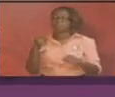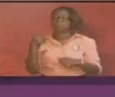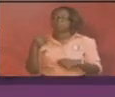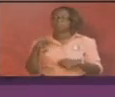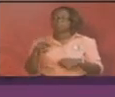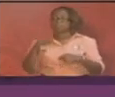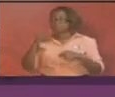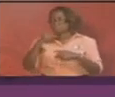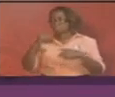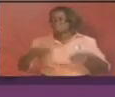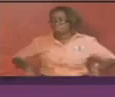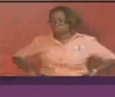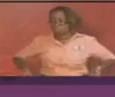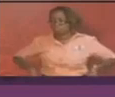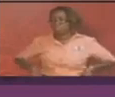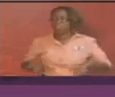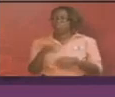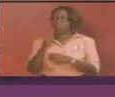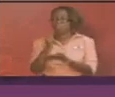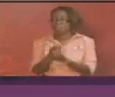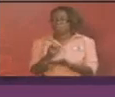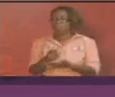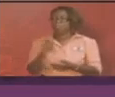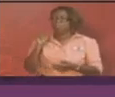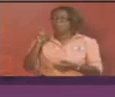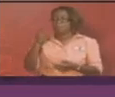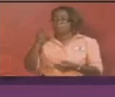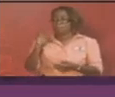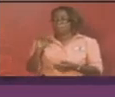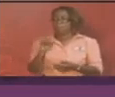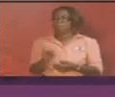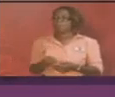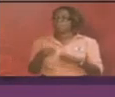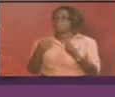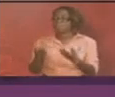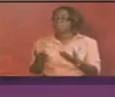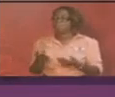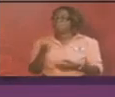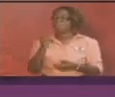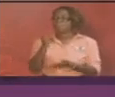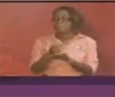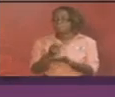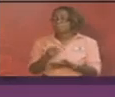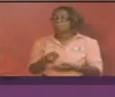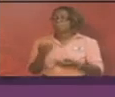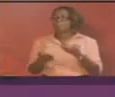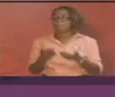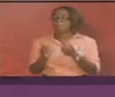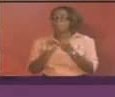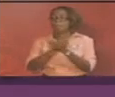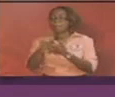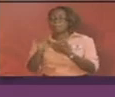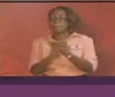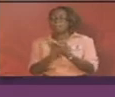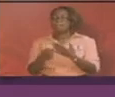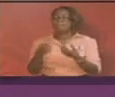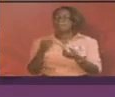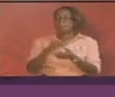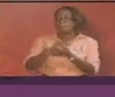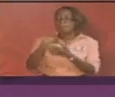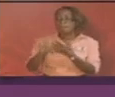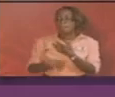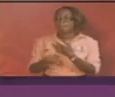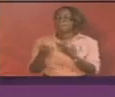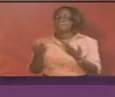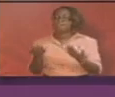eventually approved? I think WHO is looking at somewhere in April or May to have those approved. I was just curious as